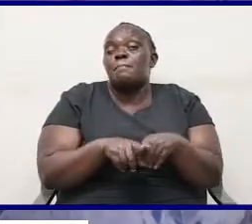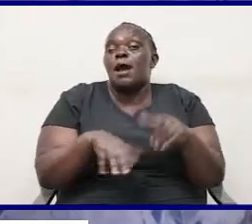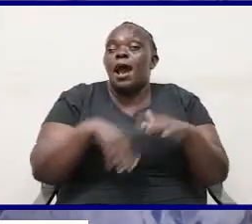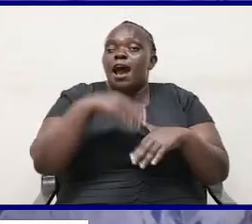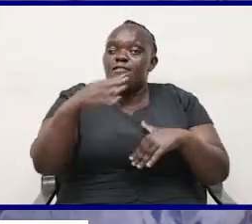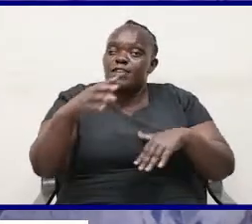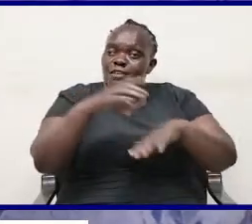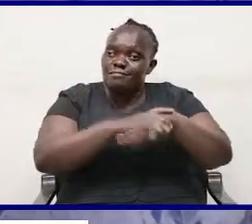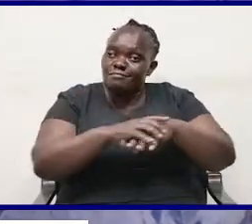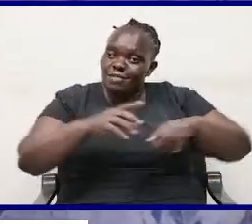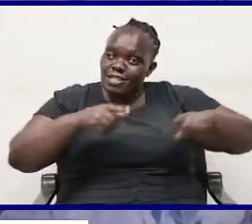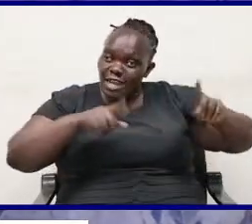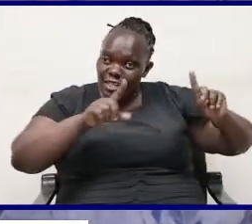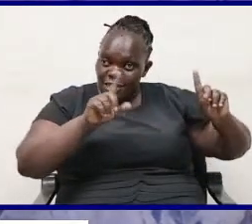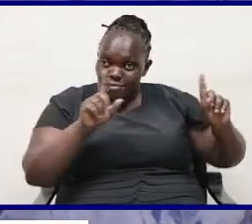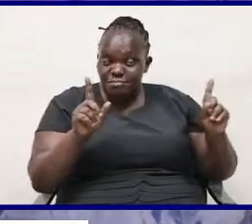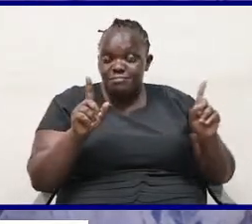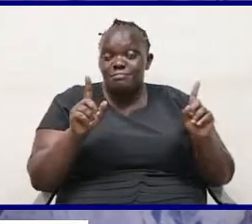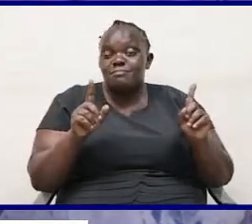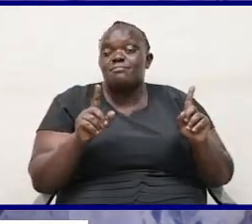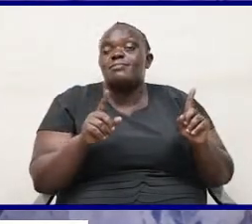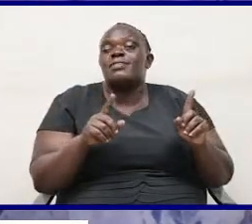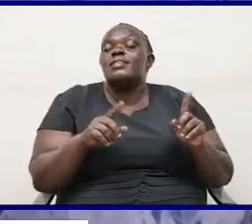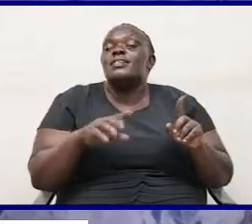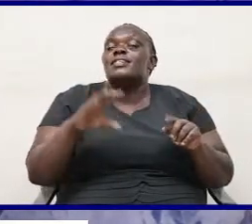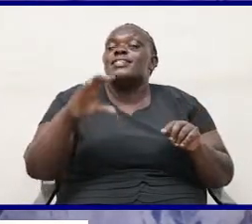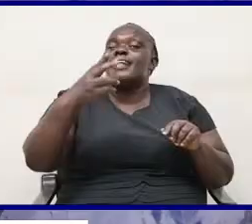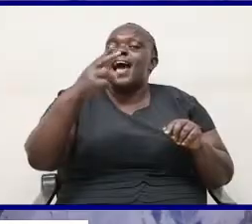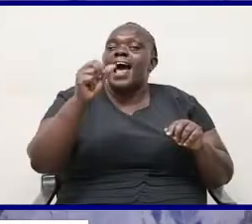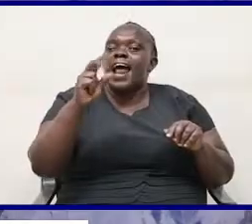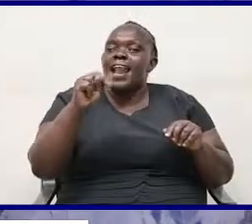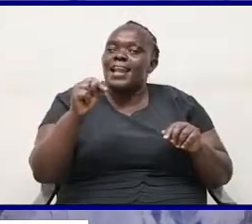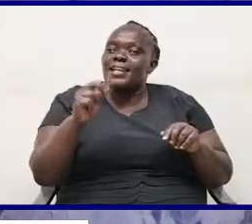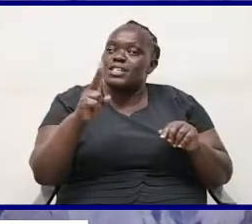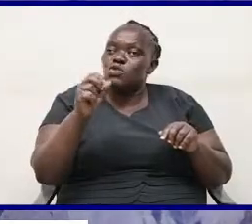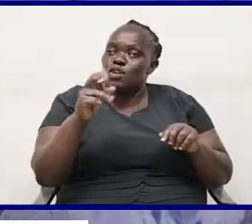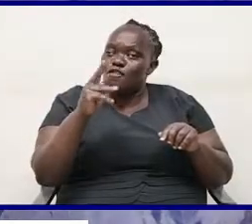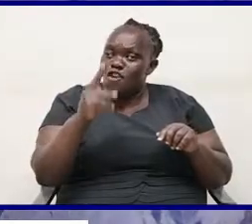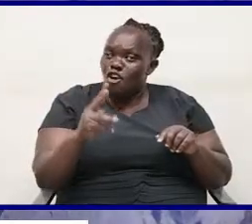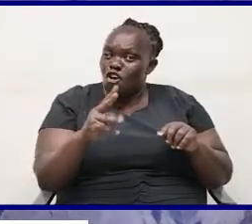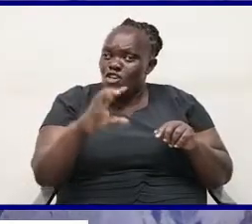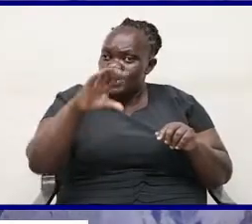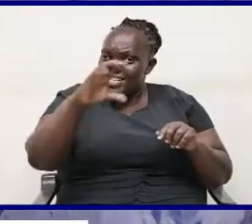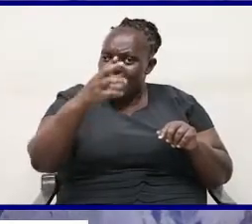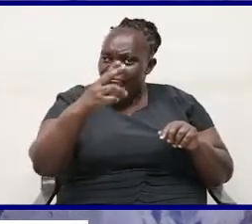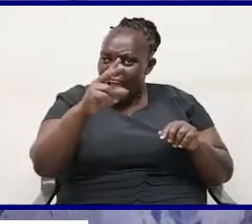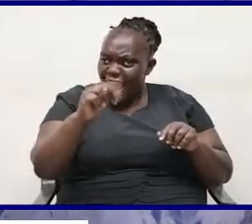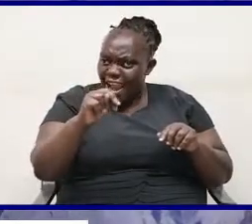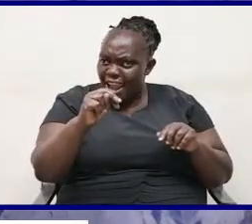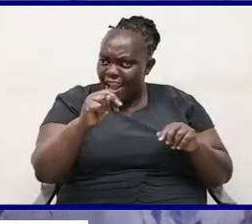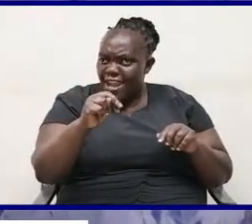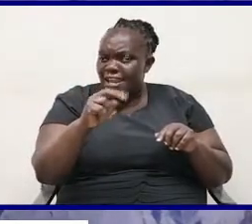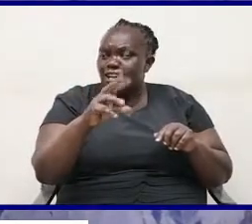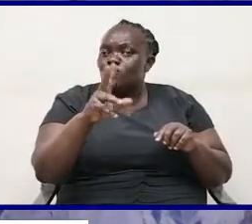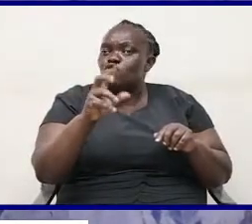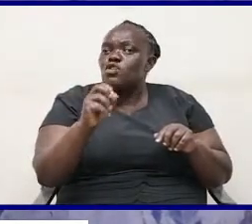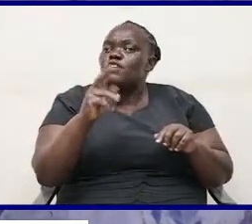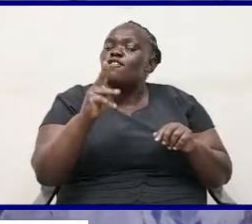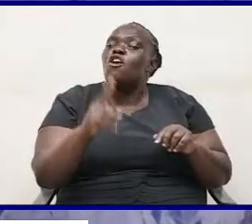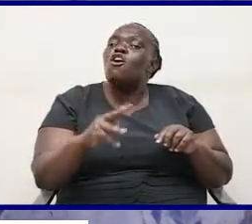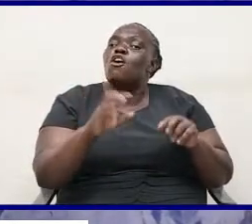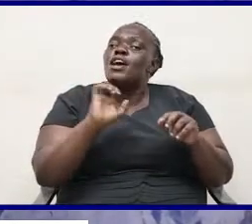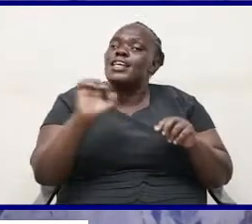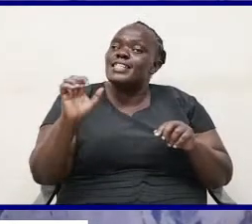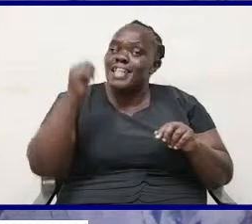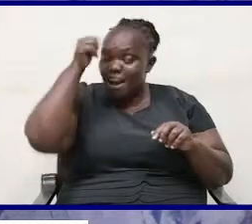after hosting successfully, Chan 24, I saw somebody from Ivory Coast there, Cote d'Ivoire, trying to say that in East Africa we are